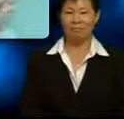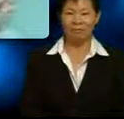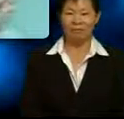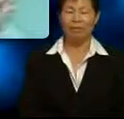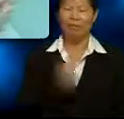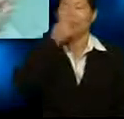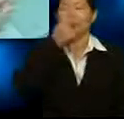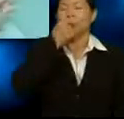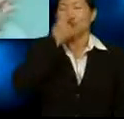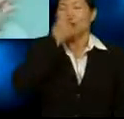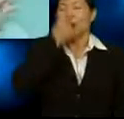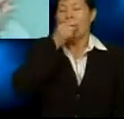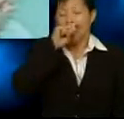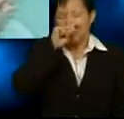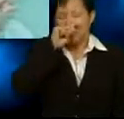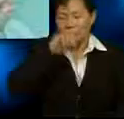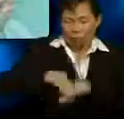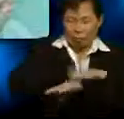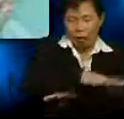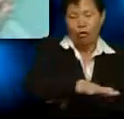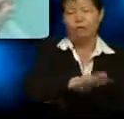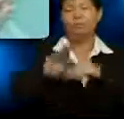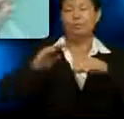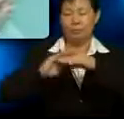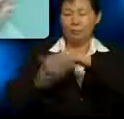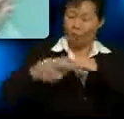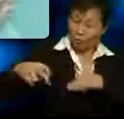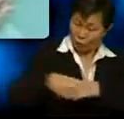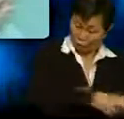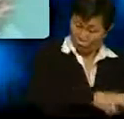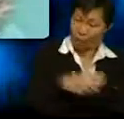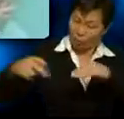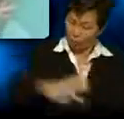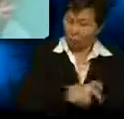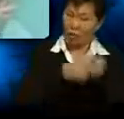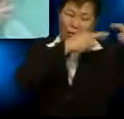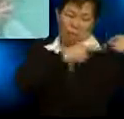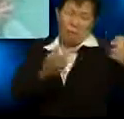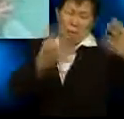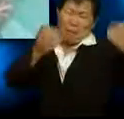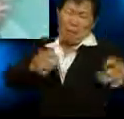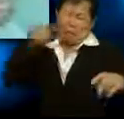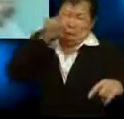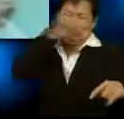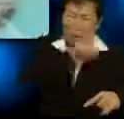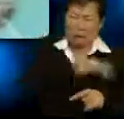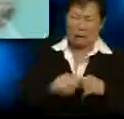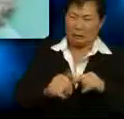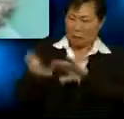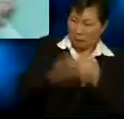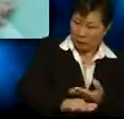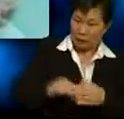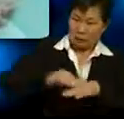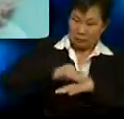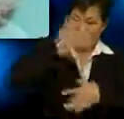Colds and flu are caused by viruses. Viruses are responsible for many serious and deadly diseases